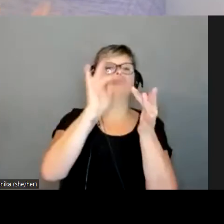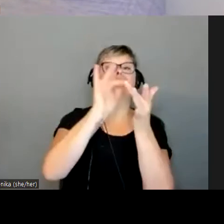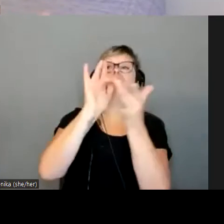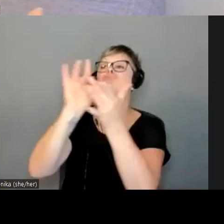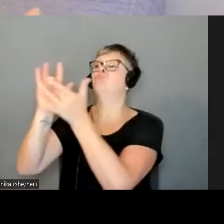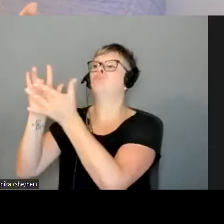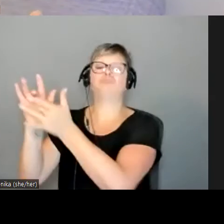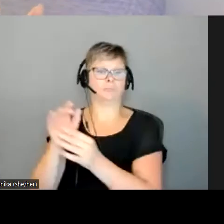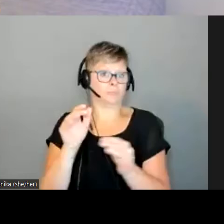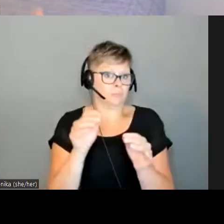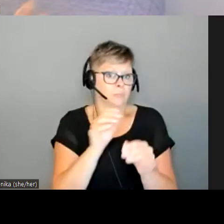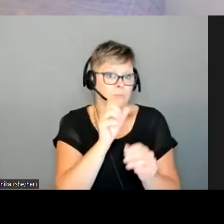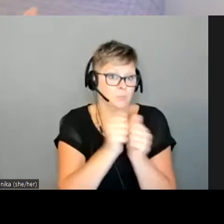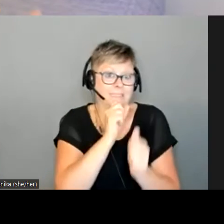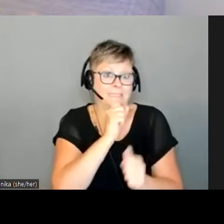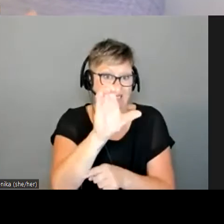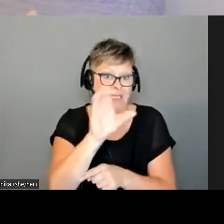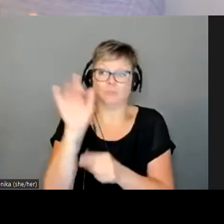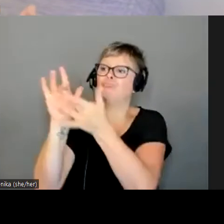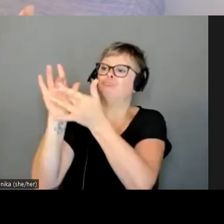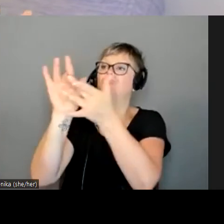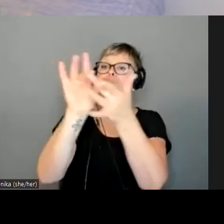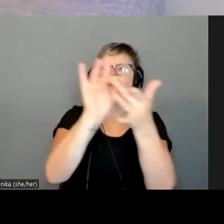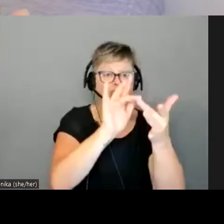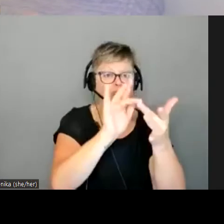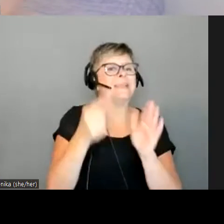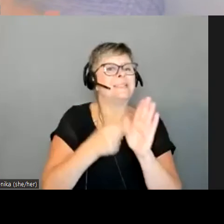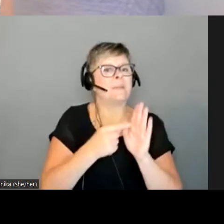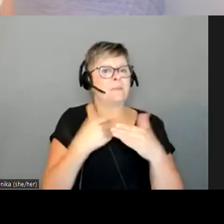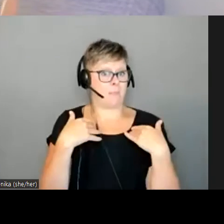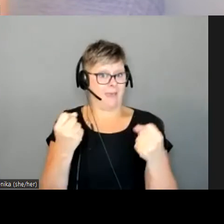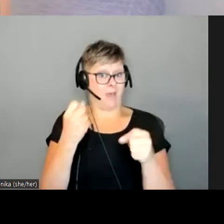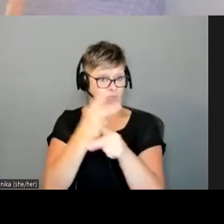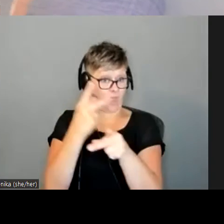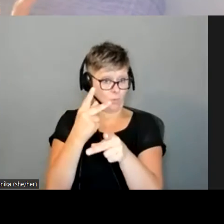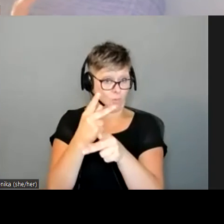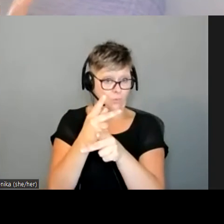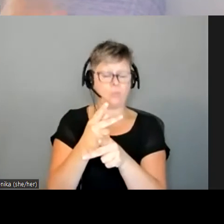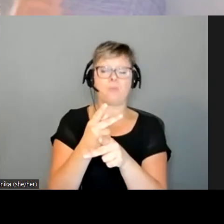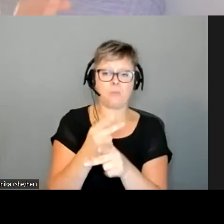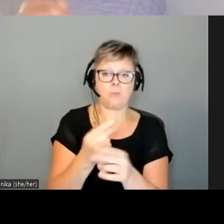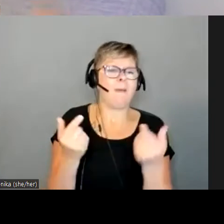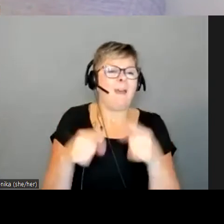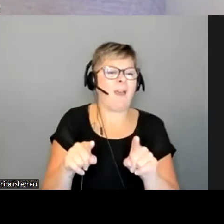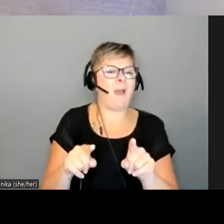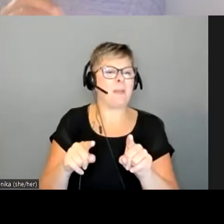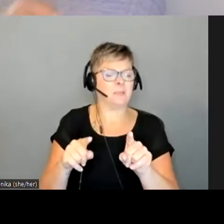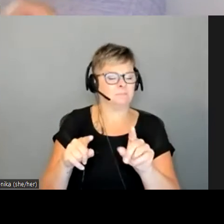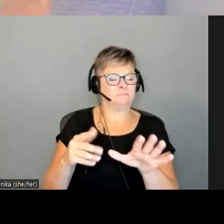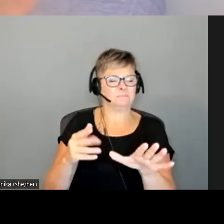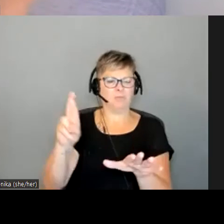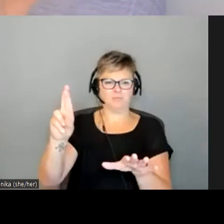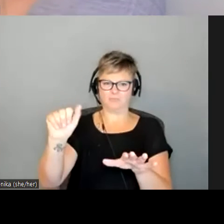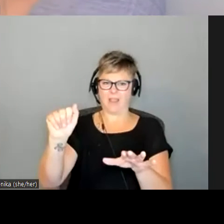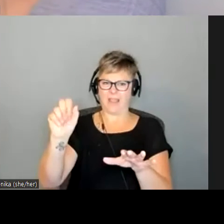to, unfortunately in healthcare, sometimes you do, and I think Rayanne spoke to this really well, is